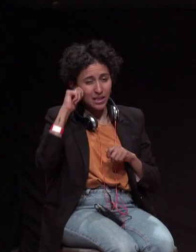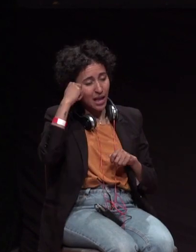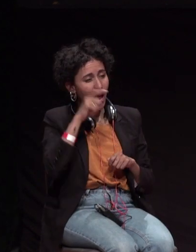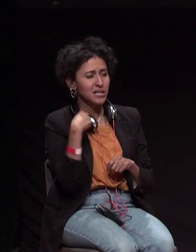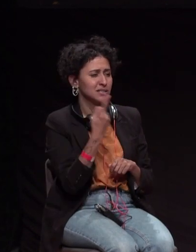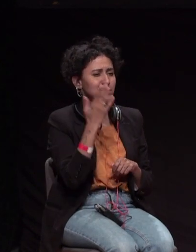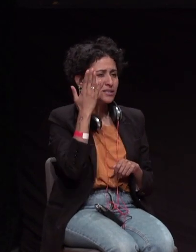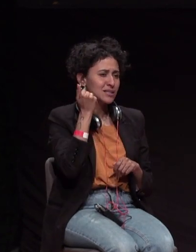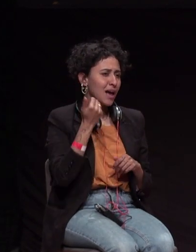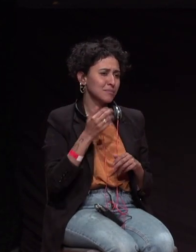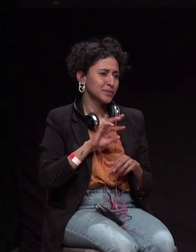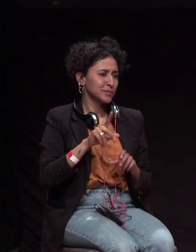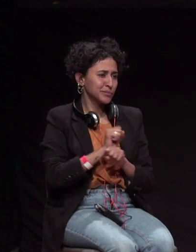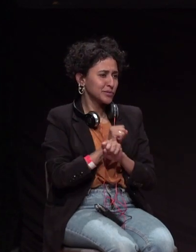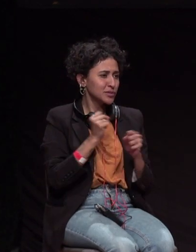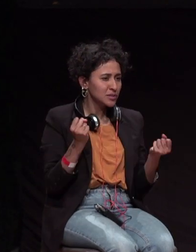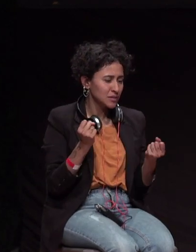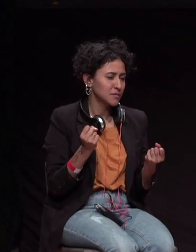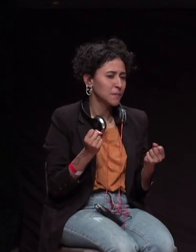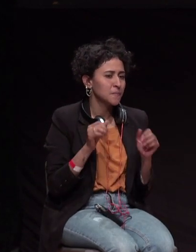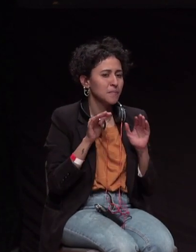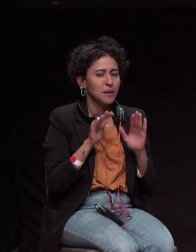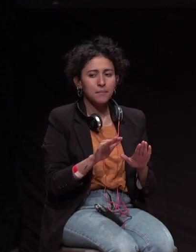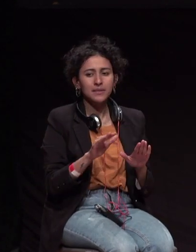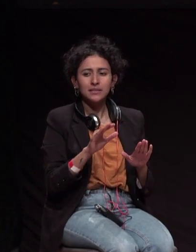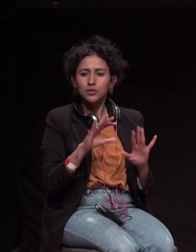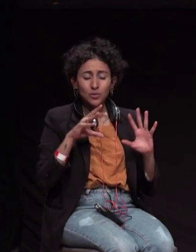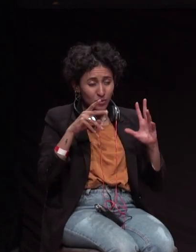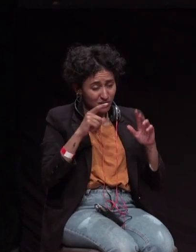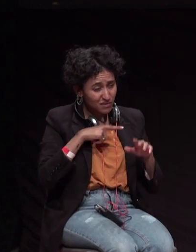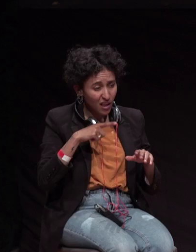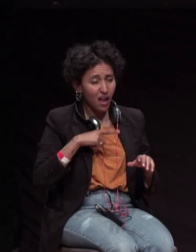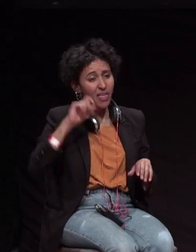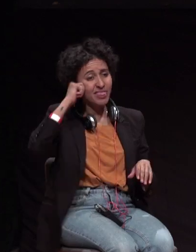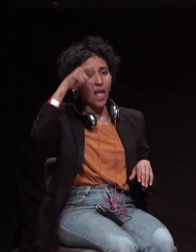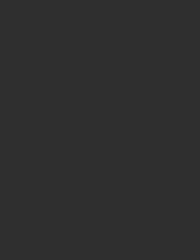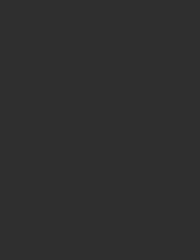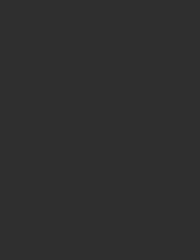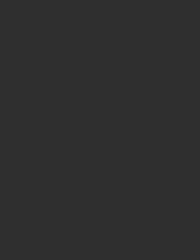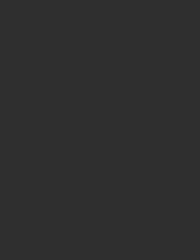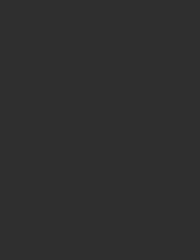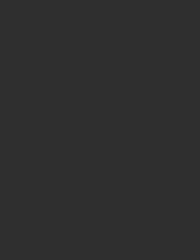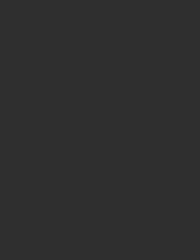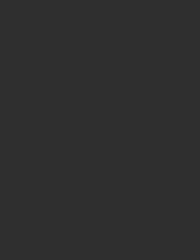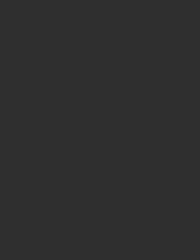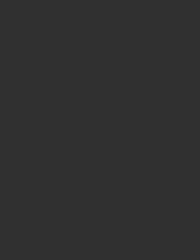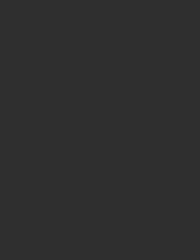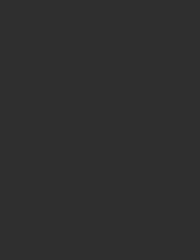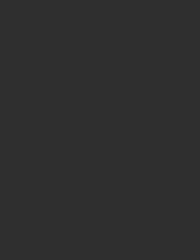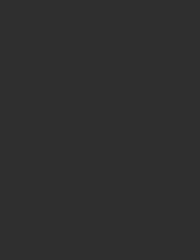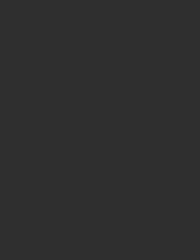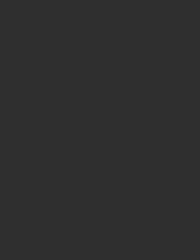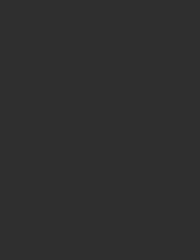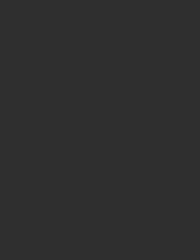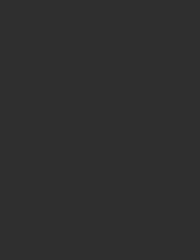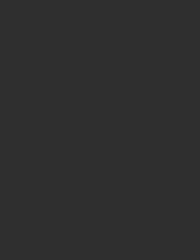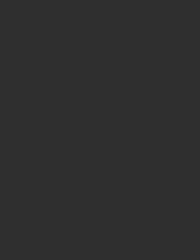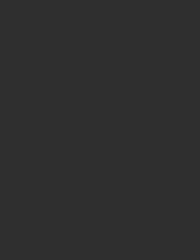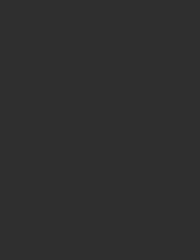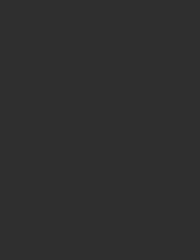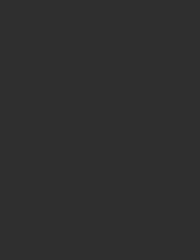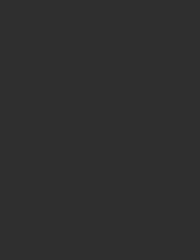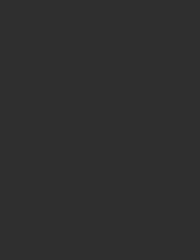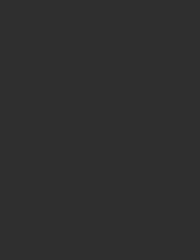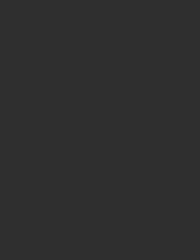no monolithic black person. There are class divides, there are gender divides, religion divides. And so given that, it's